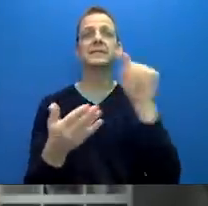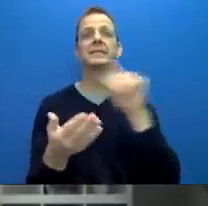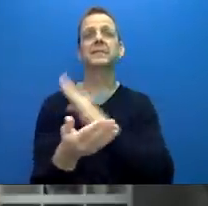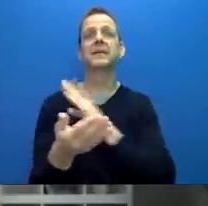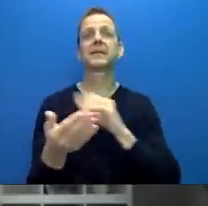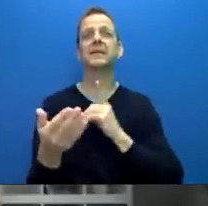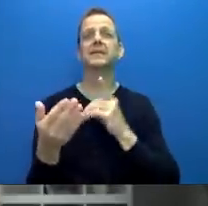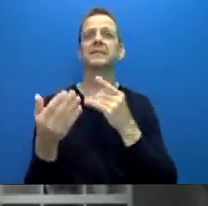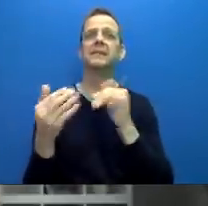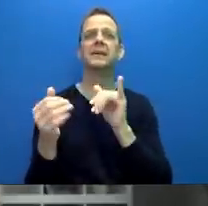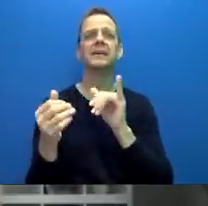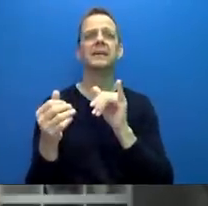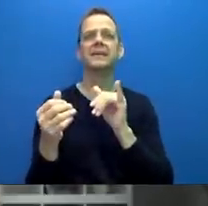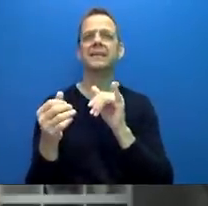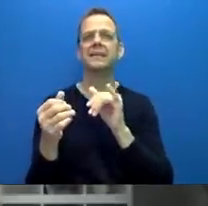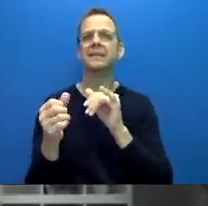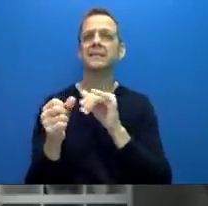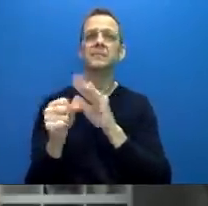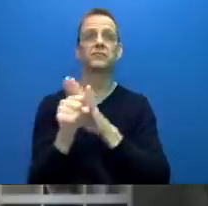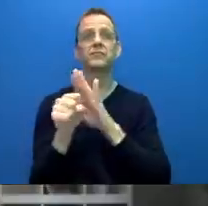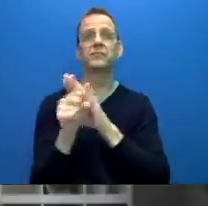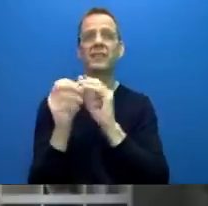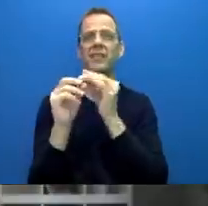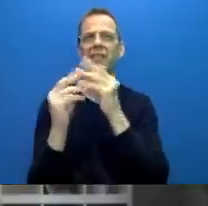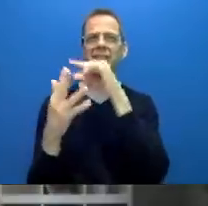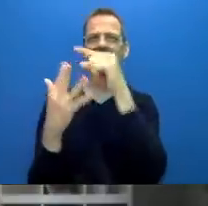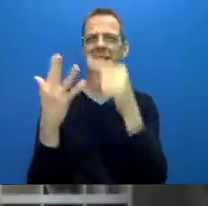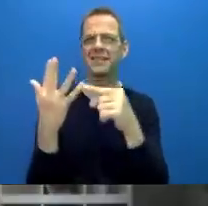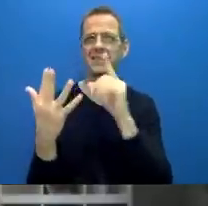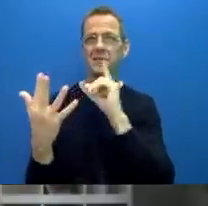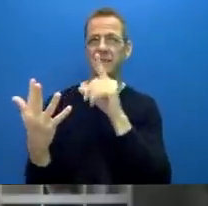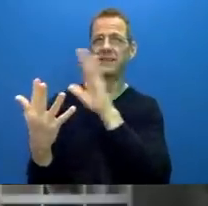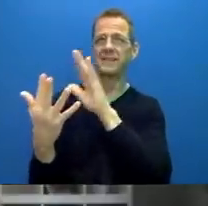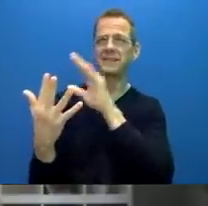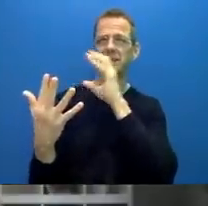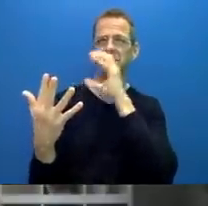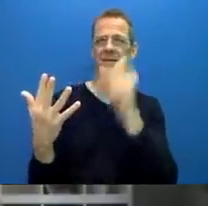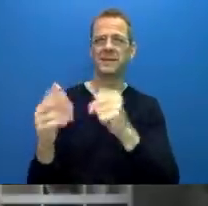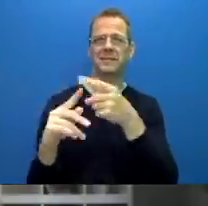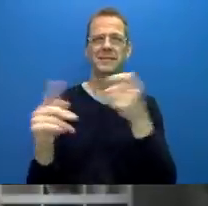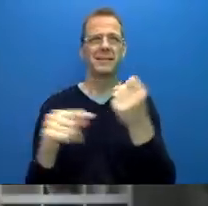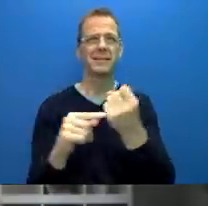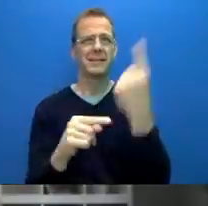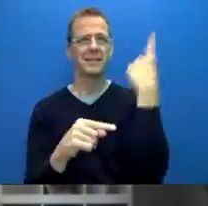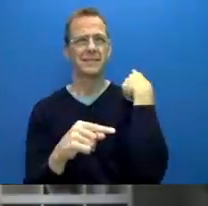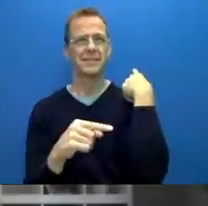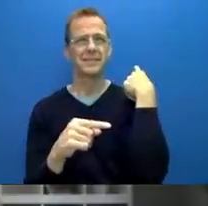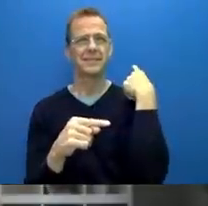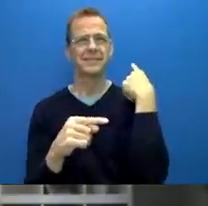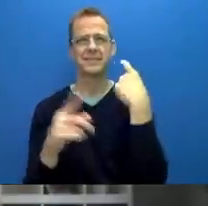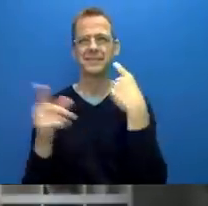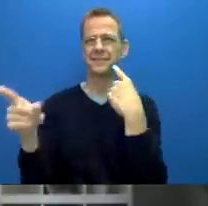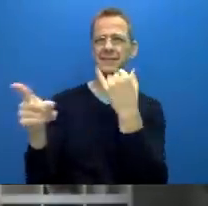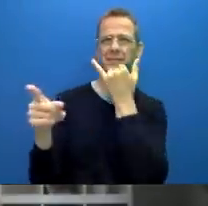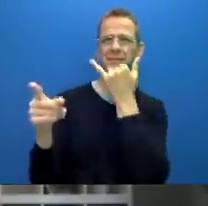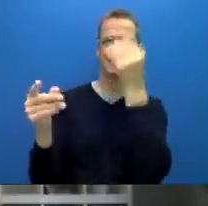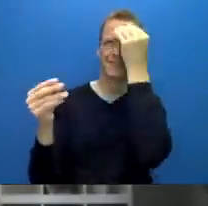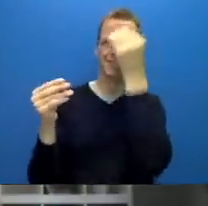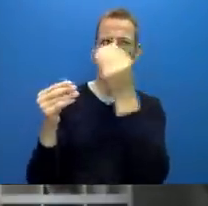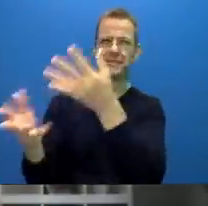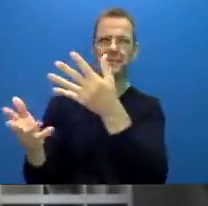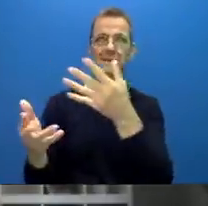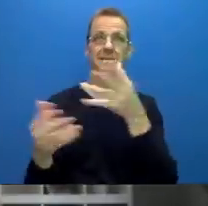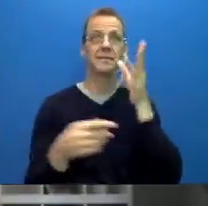guess, and tick formation from earlier this year. And who do you call? Is it a you call your school board trustees? Is it a you talk to your principal?